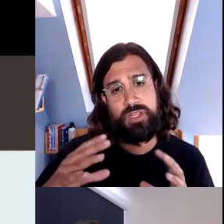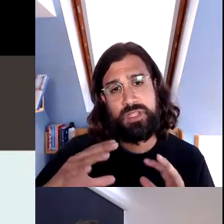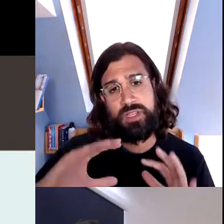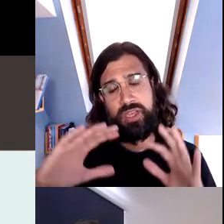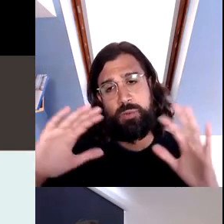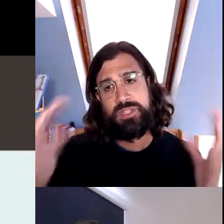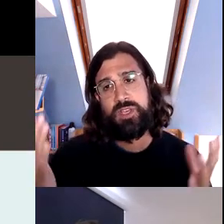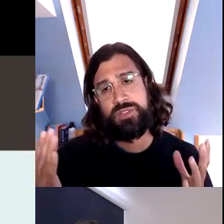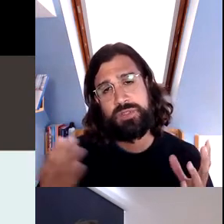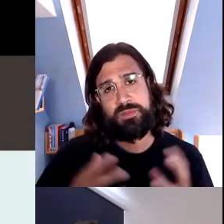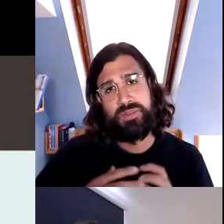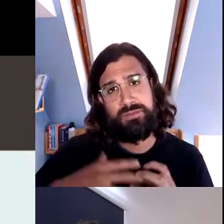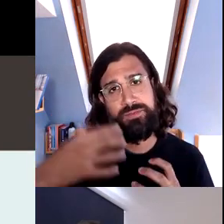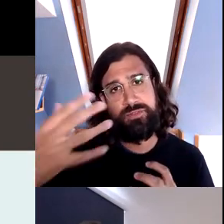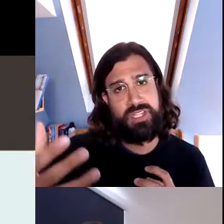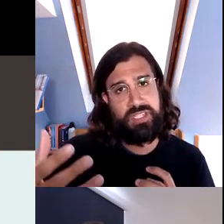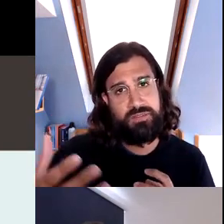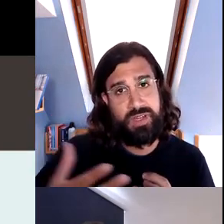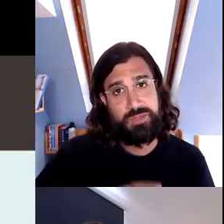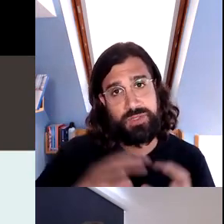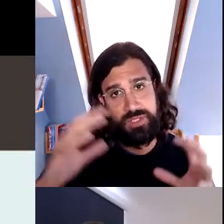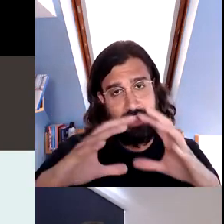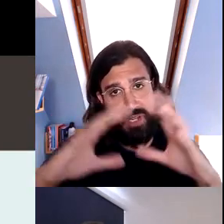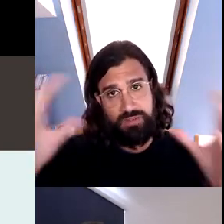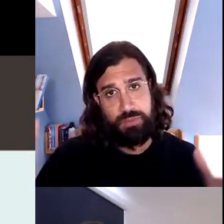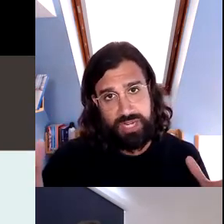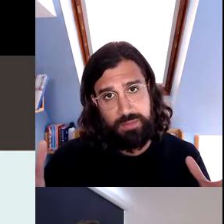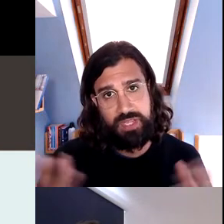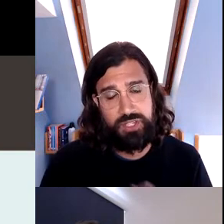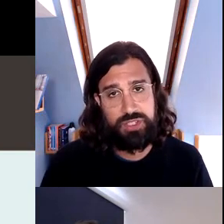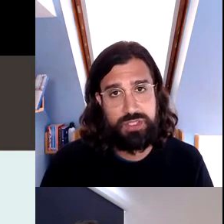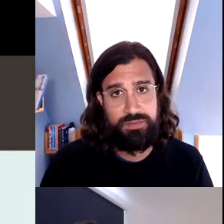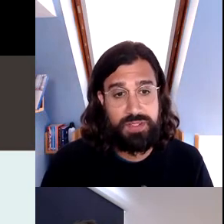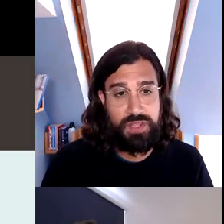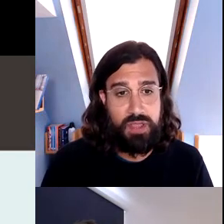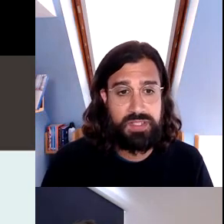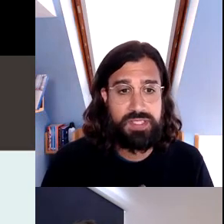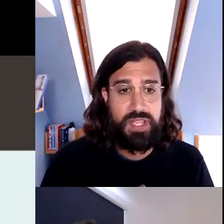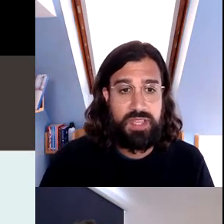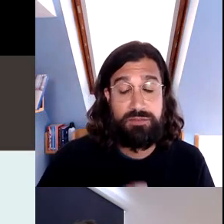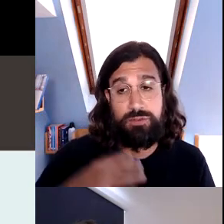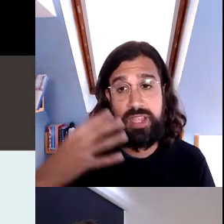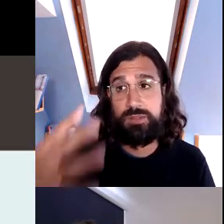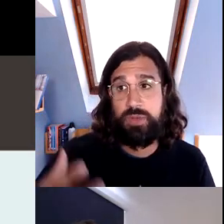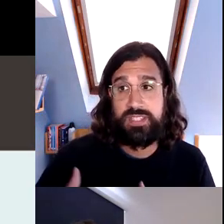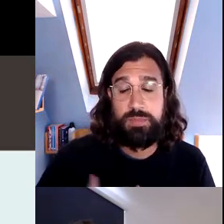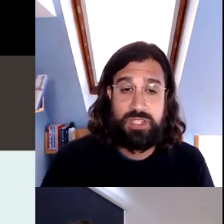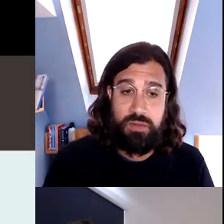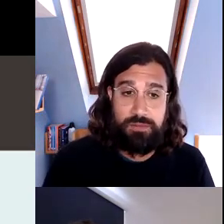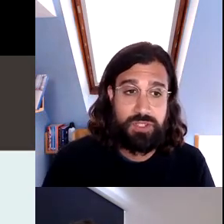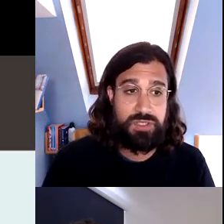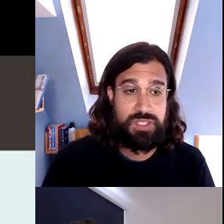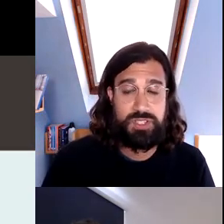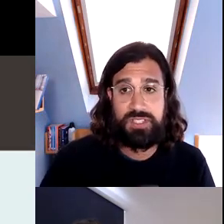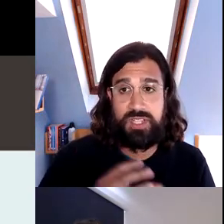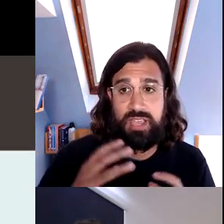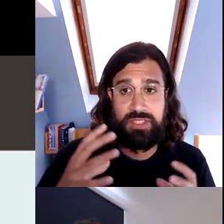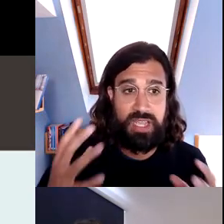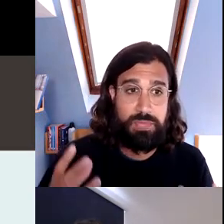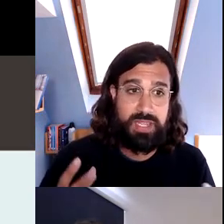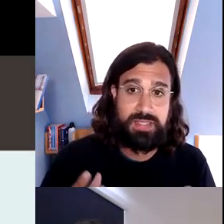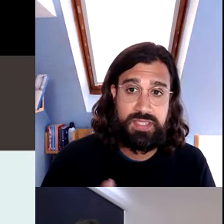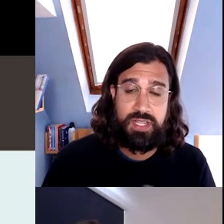2-hour window to provide free advice, which is part of the pre-application advice service. They've created ways to be time efficient, such